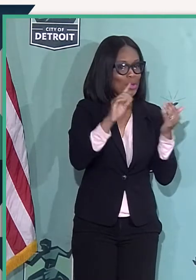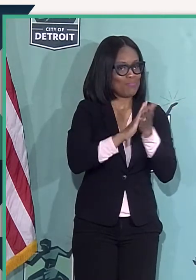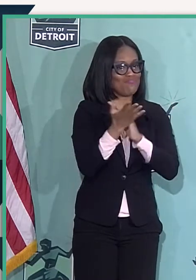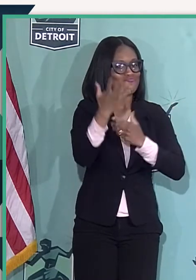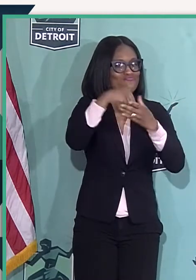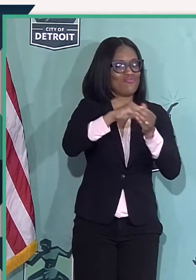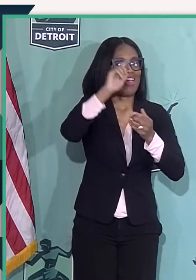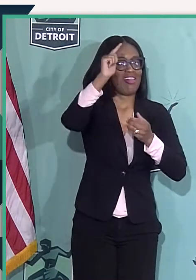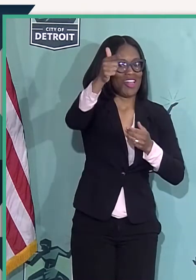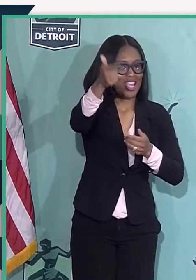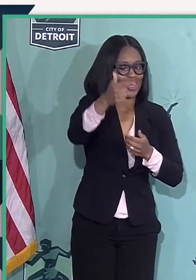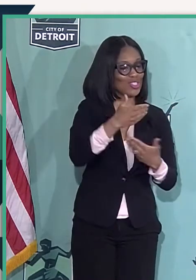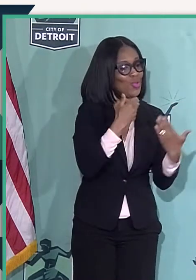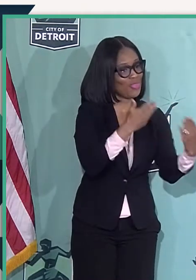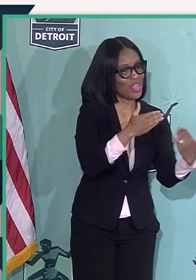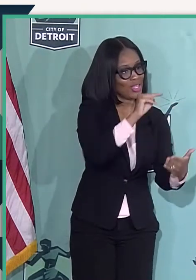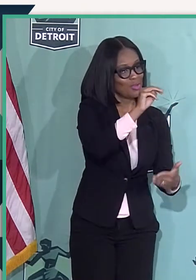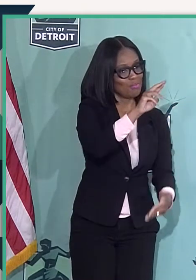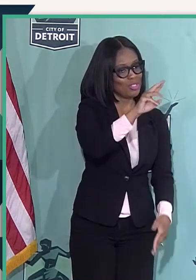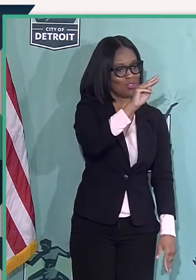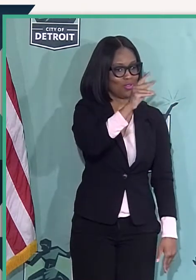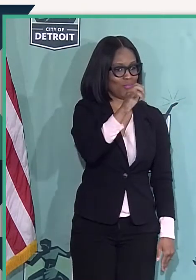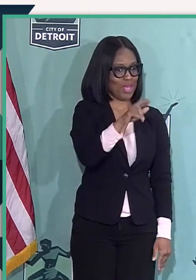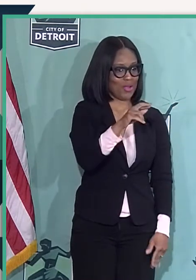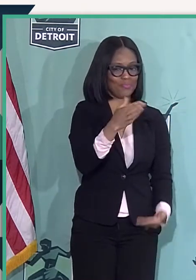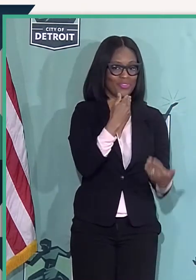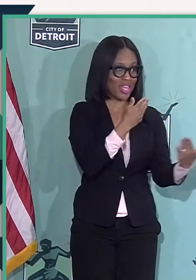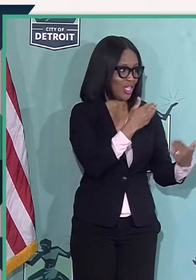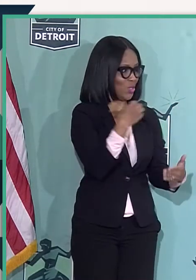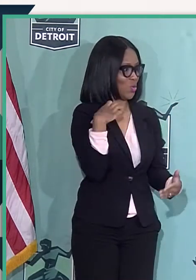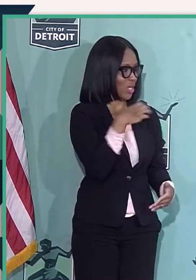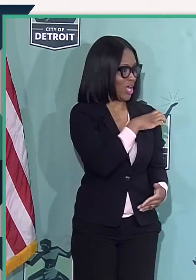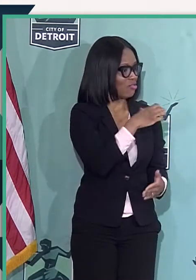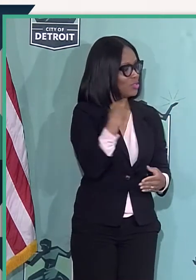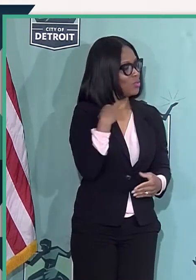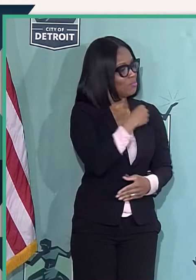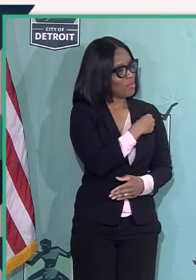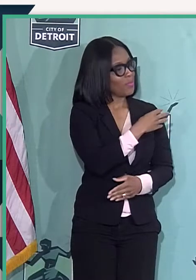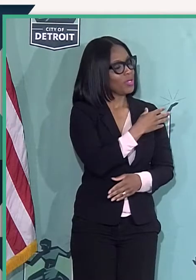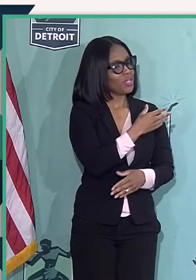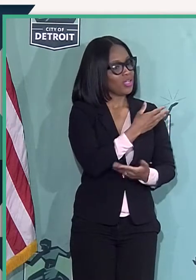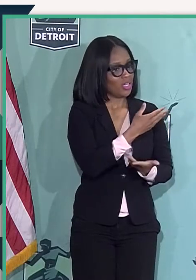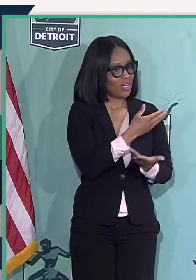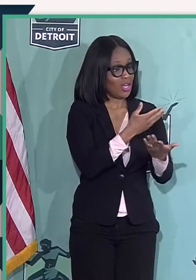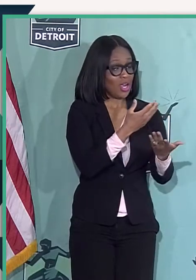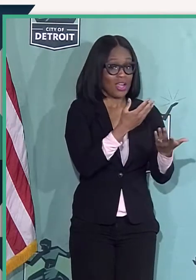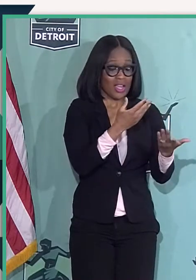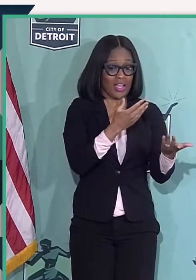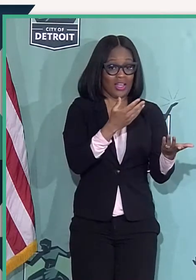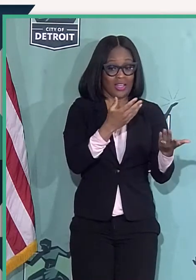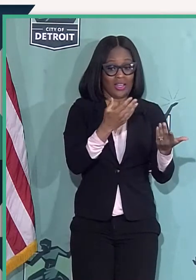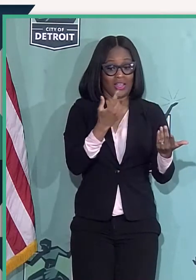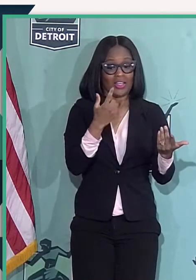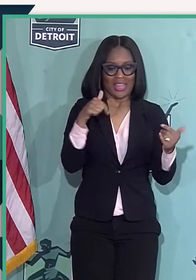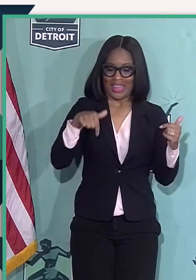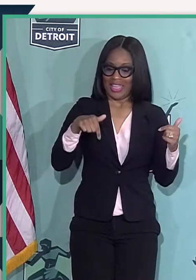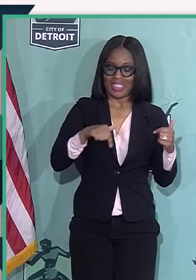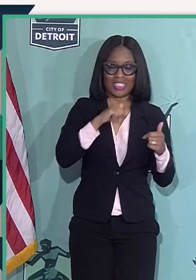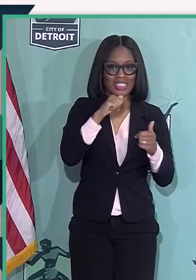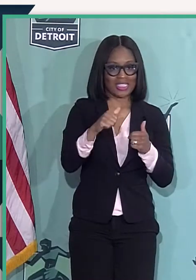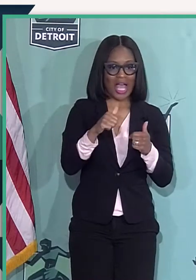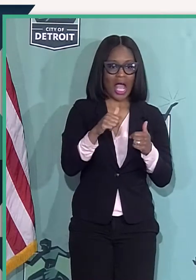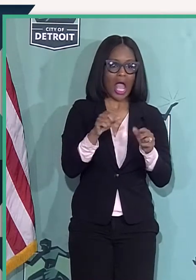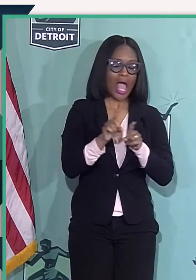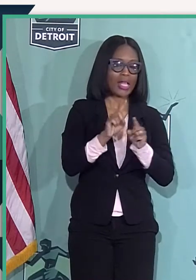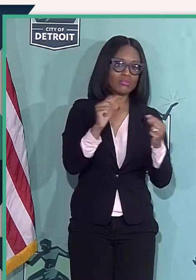you, Mr. Mayor. Thank you, council member. And, you know, this has not been as